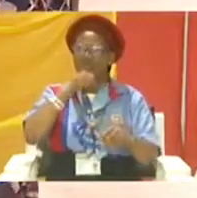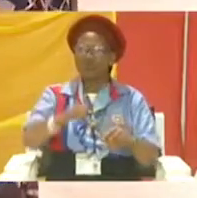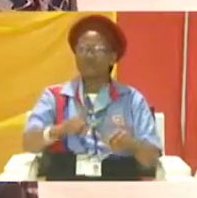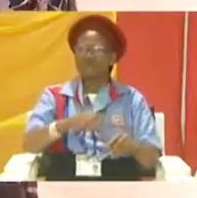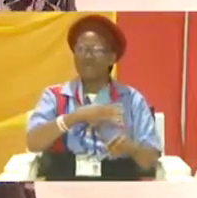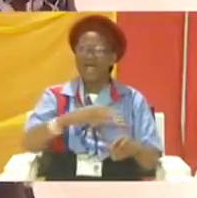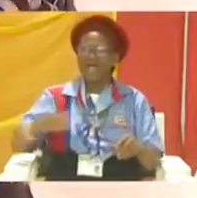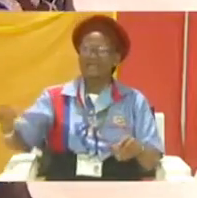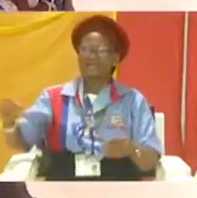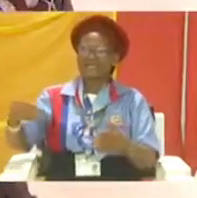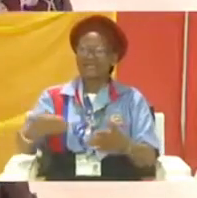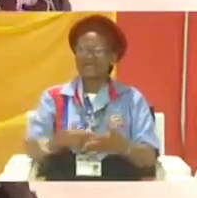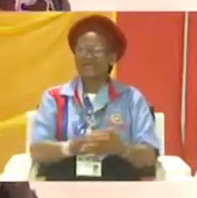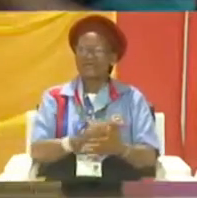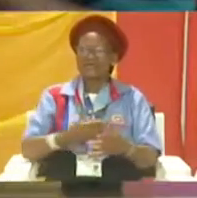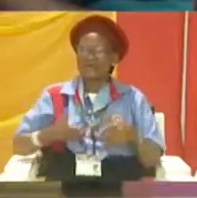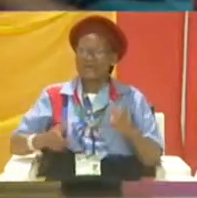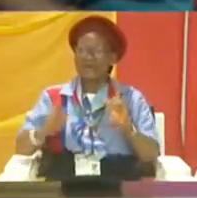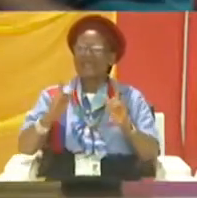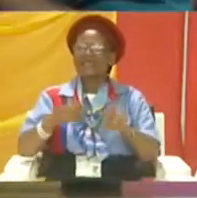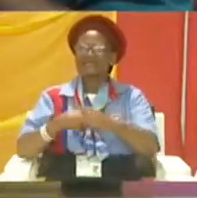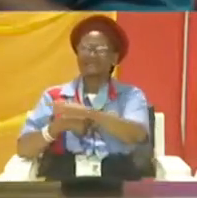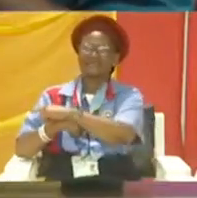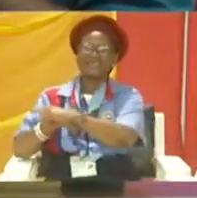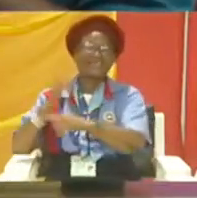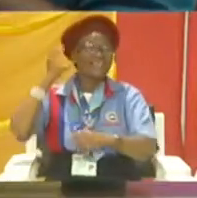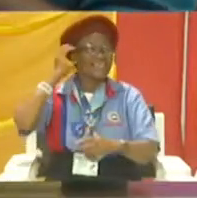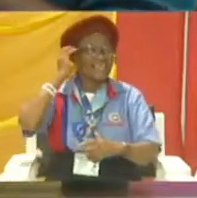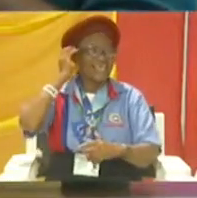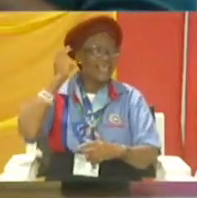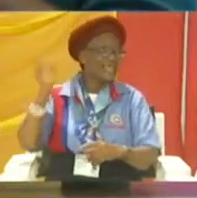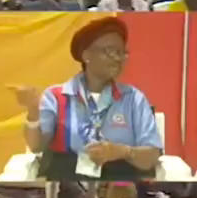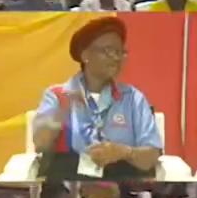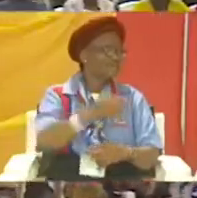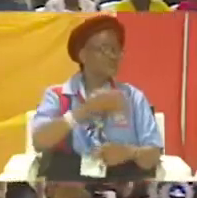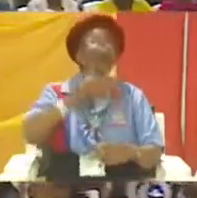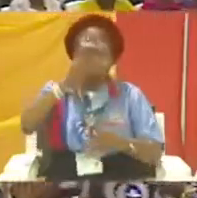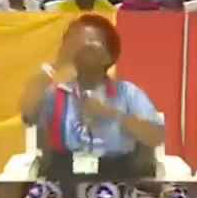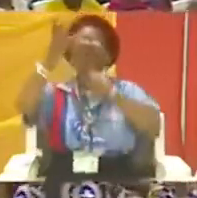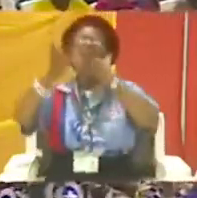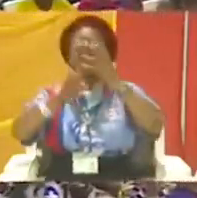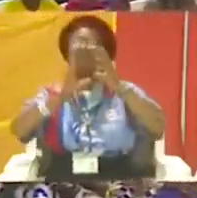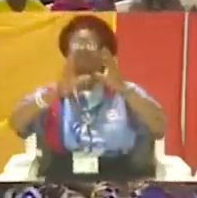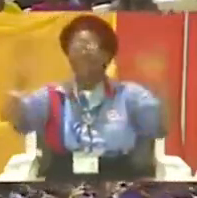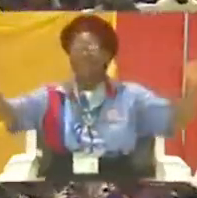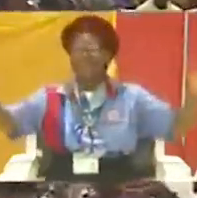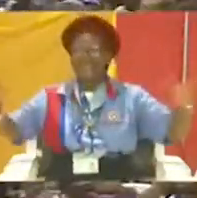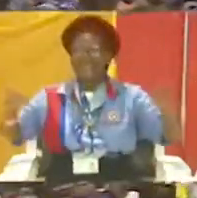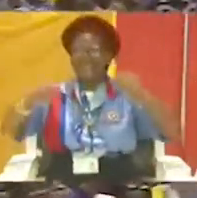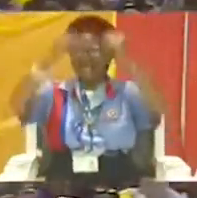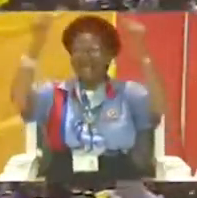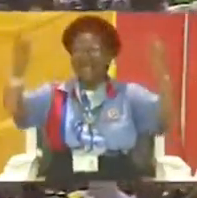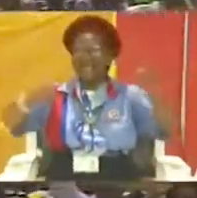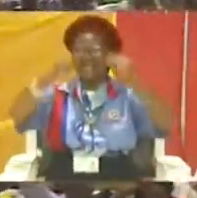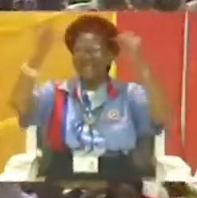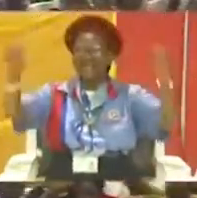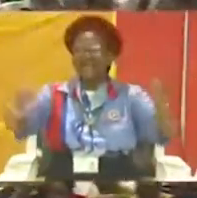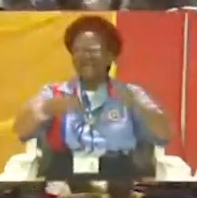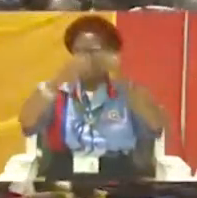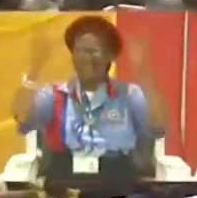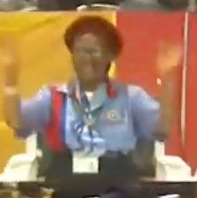new, let me hear you shout a big hallelujah to God. Hallelujah.